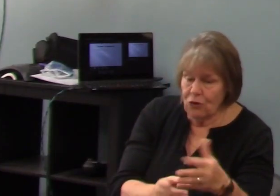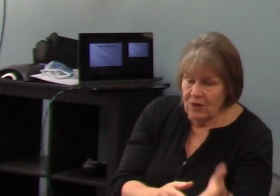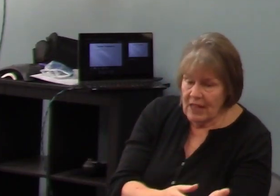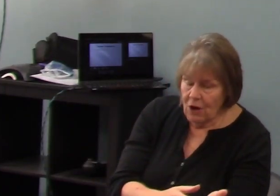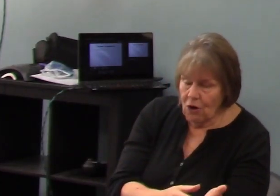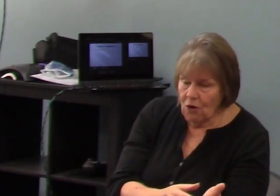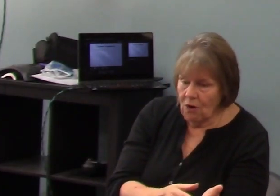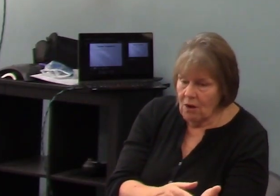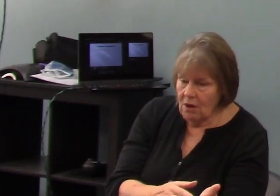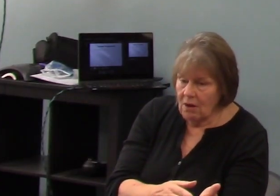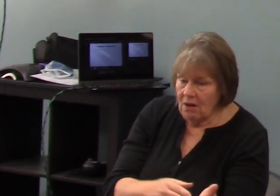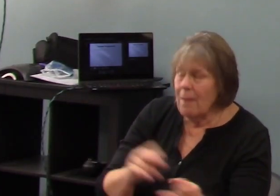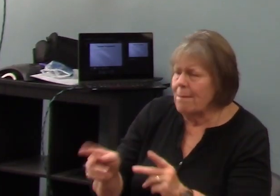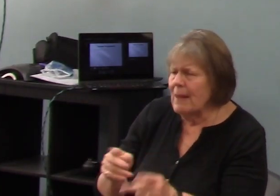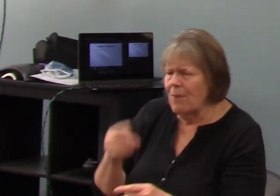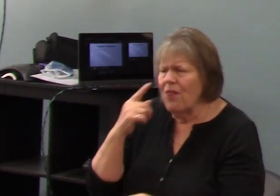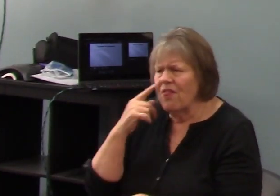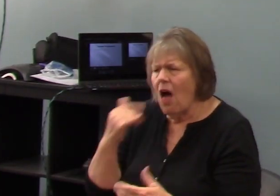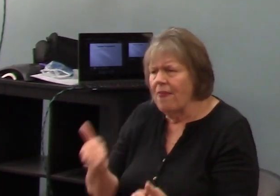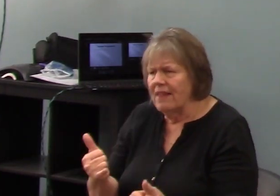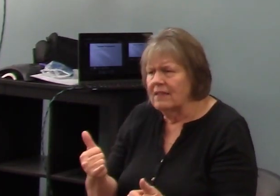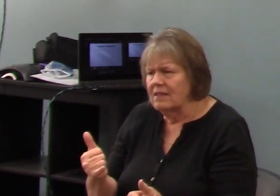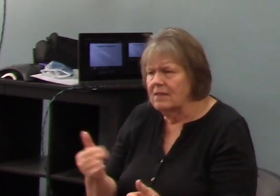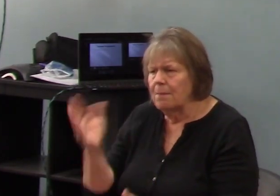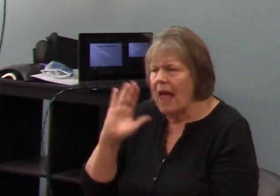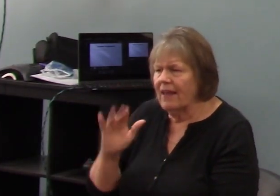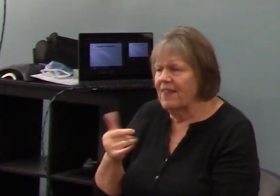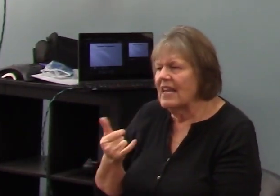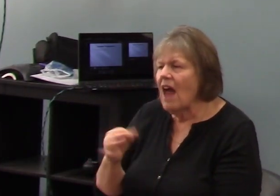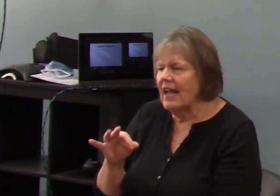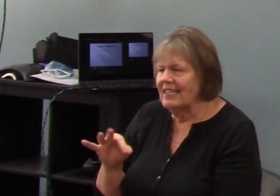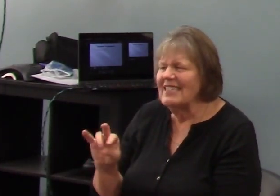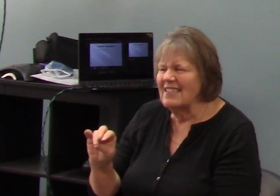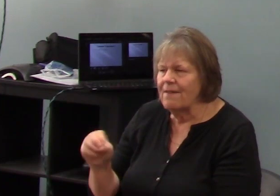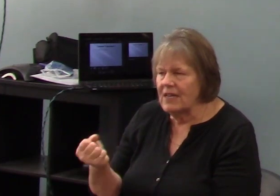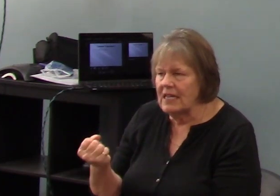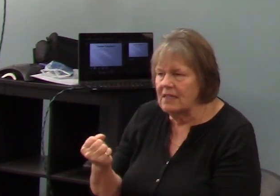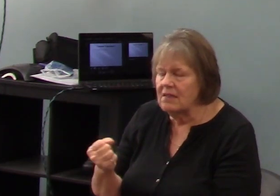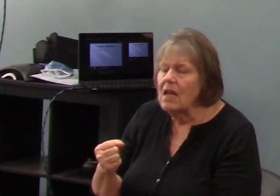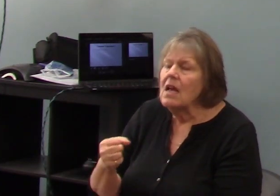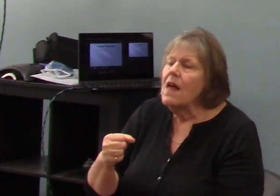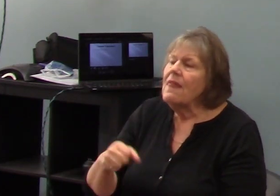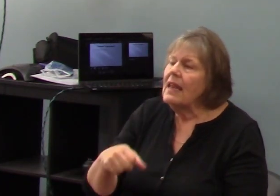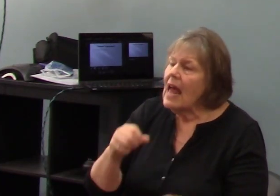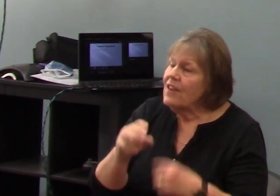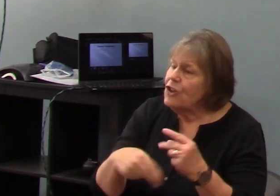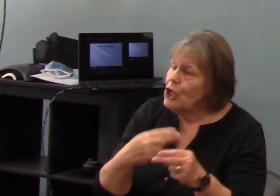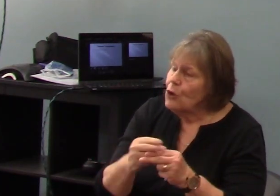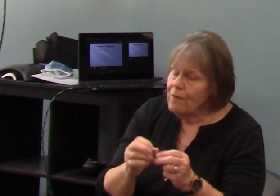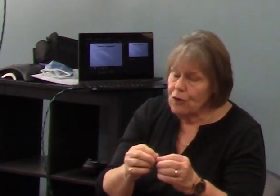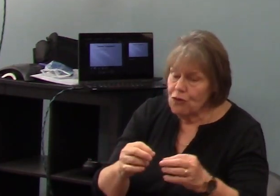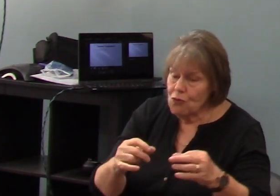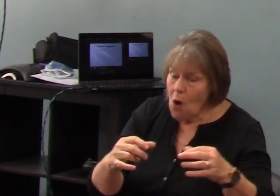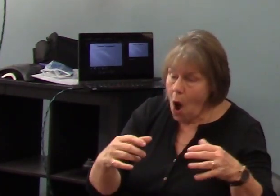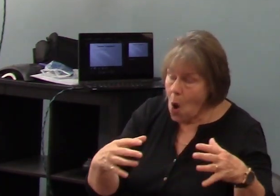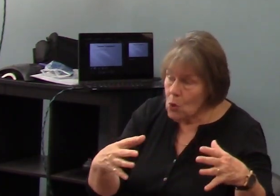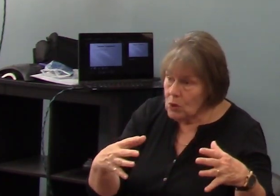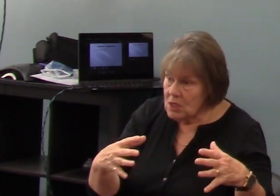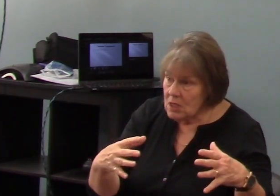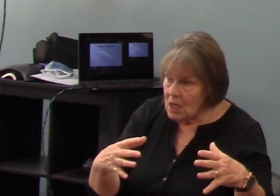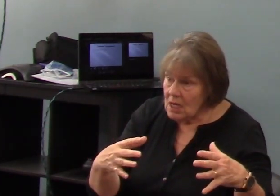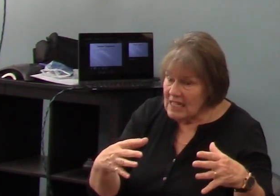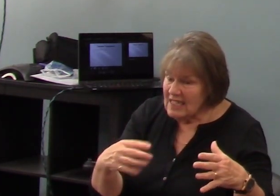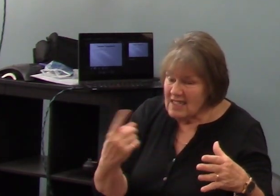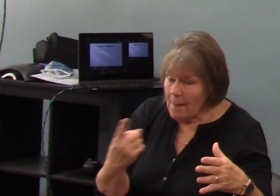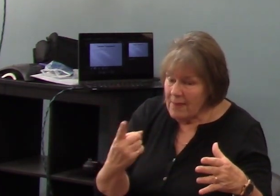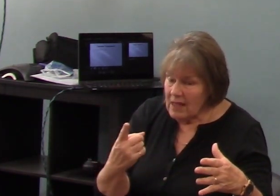70s. Not making this up. So they thought as the universe gets bigger, there's these big empty spaces, so matter has to spontaneously